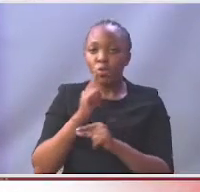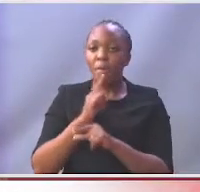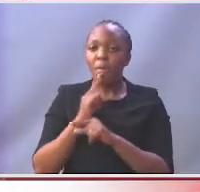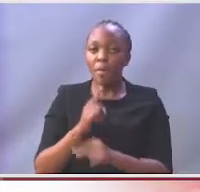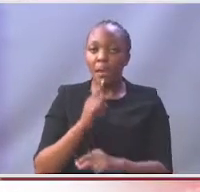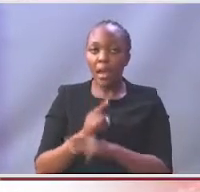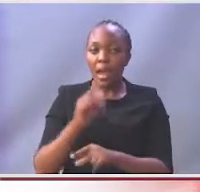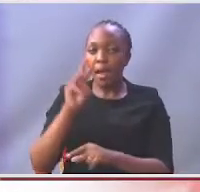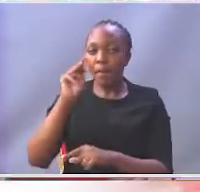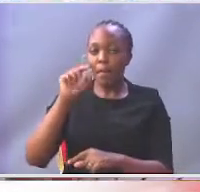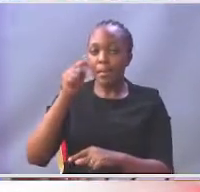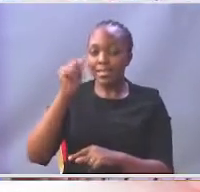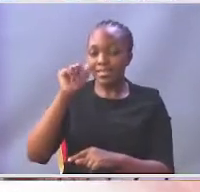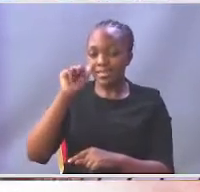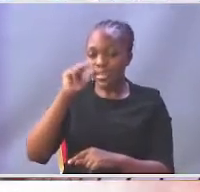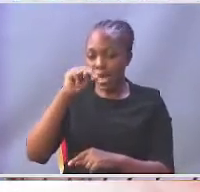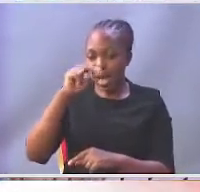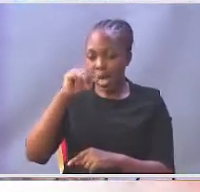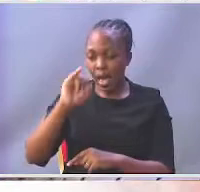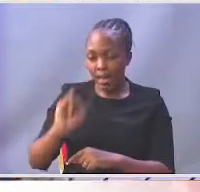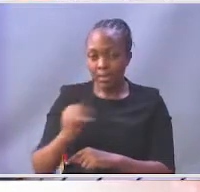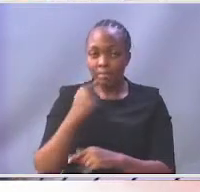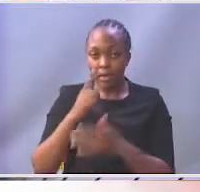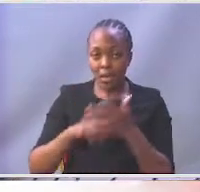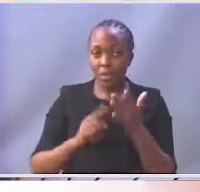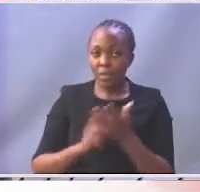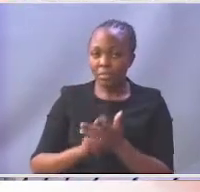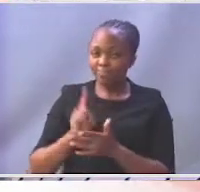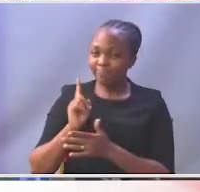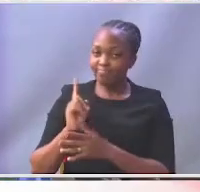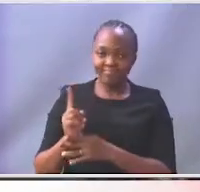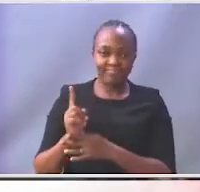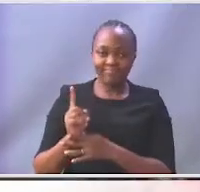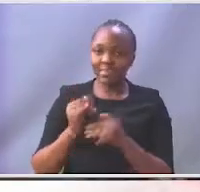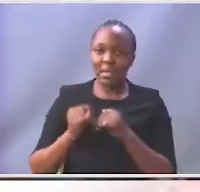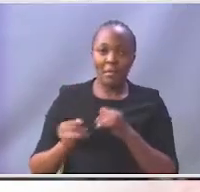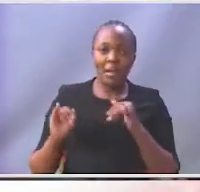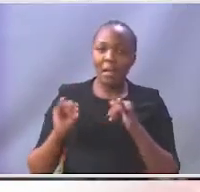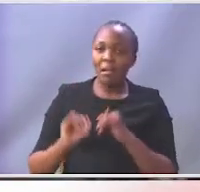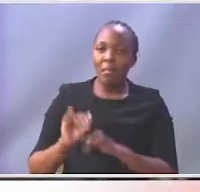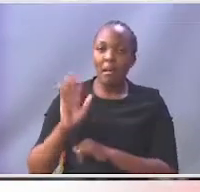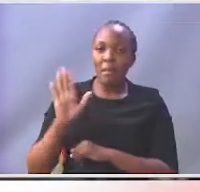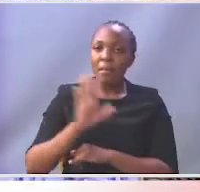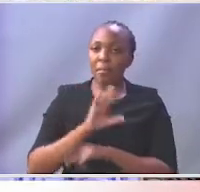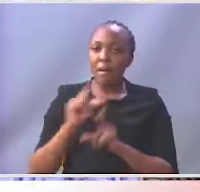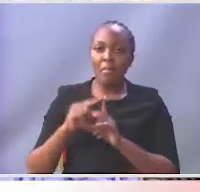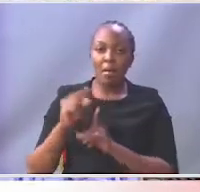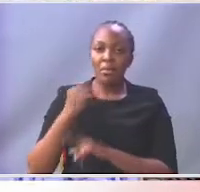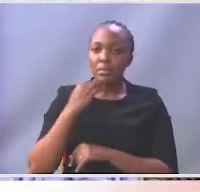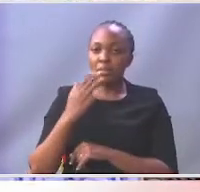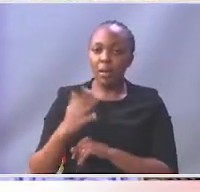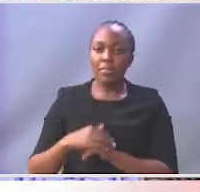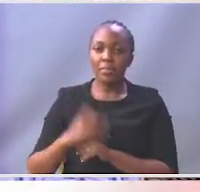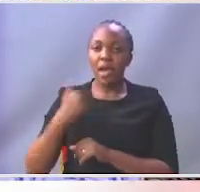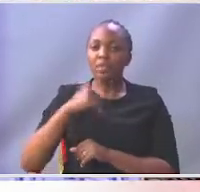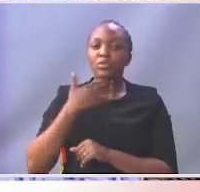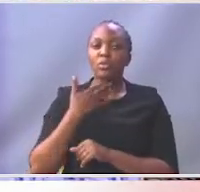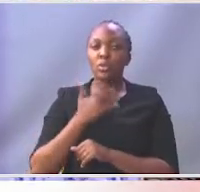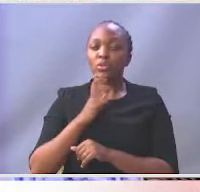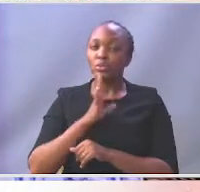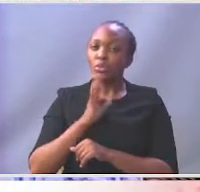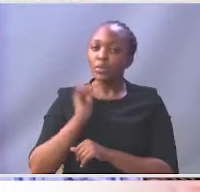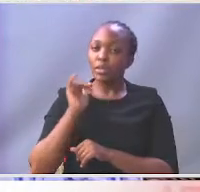they say is lack of adequate actions as banditry escalates. Hiyo maneno tunataka tuonge on Friday sisi wenyewe